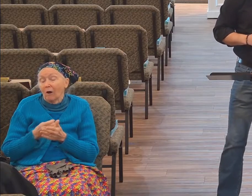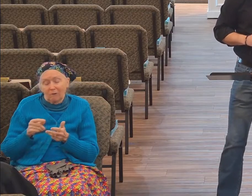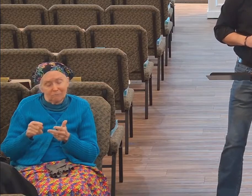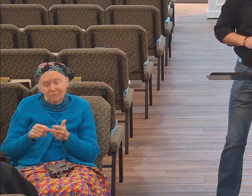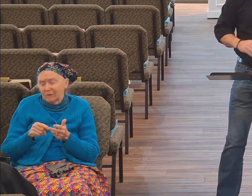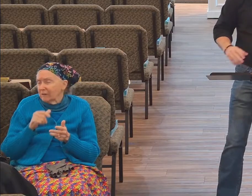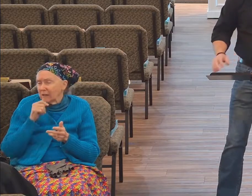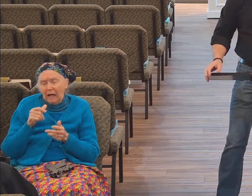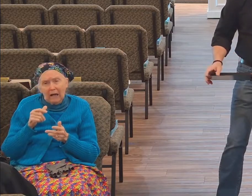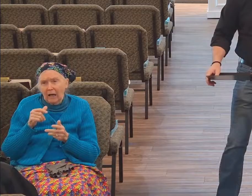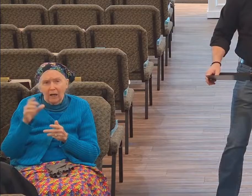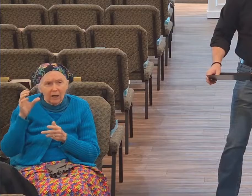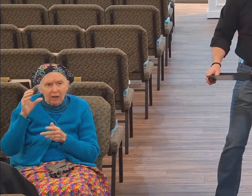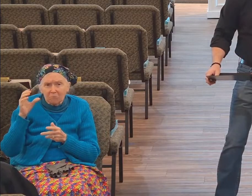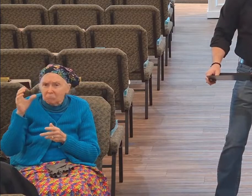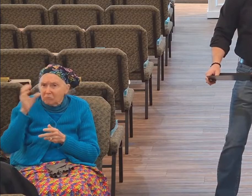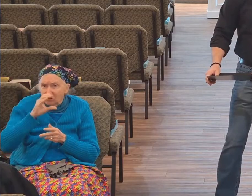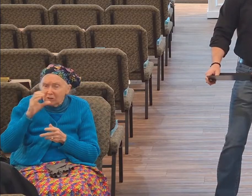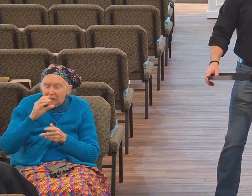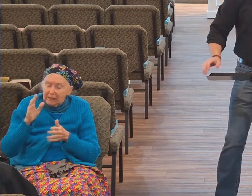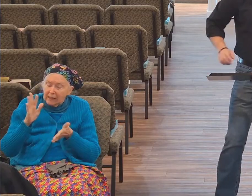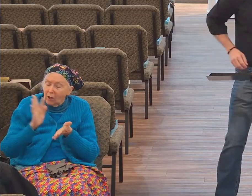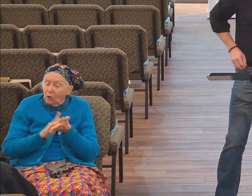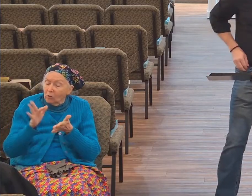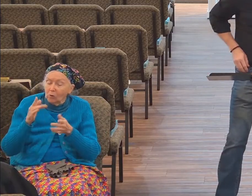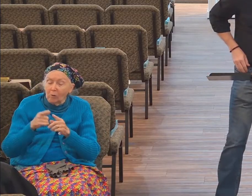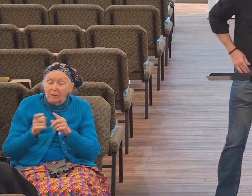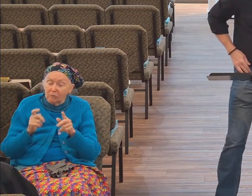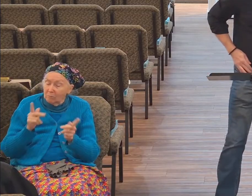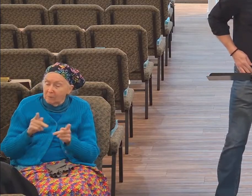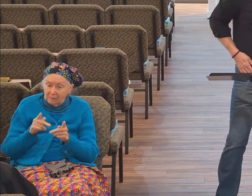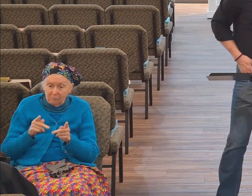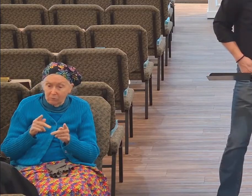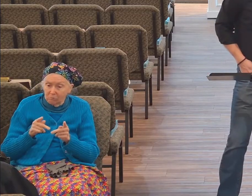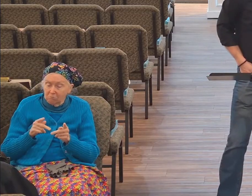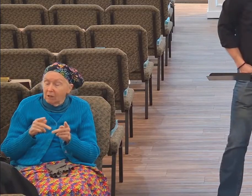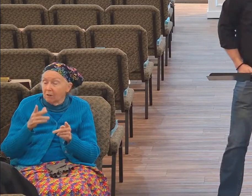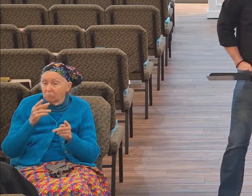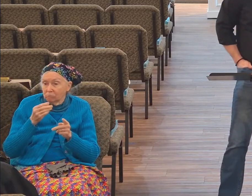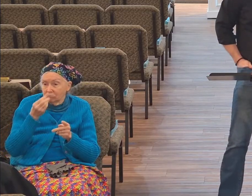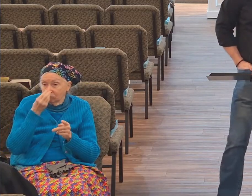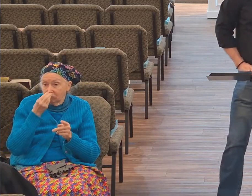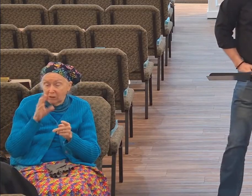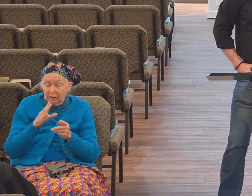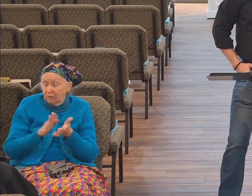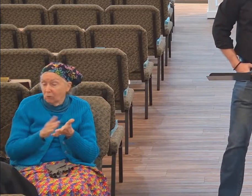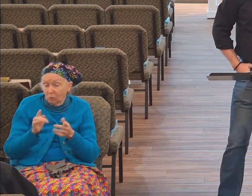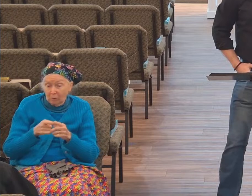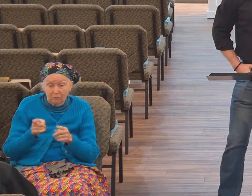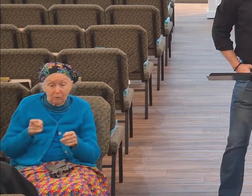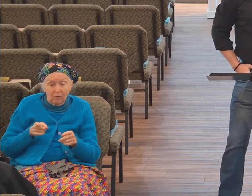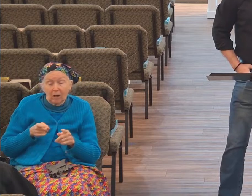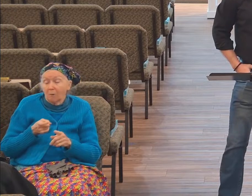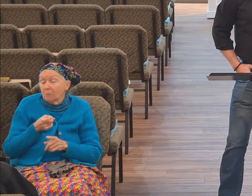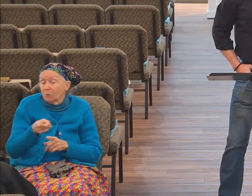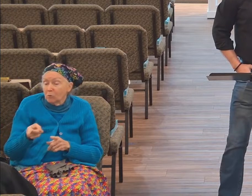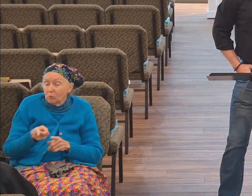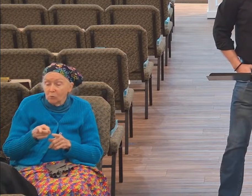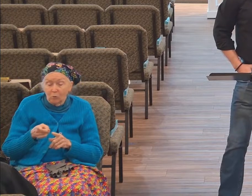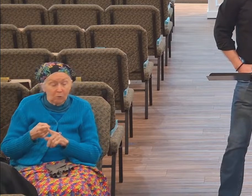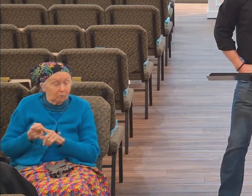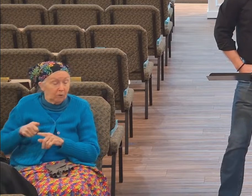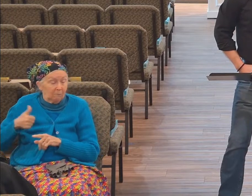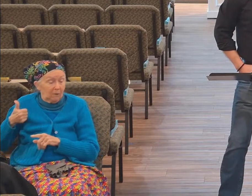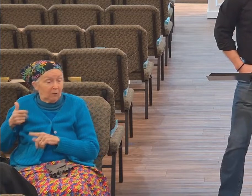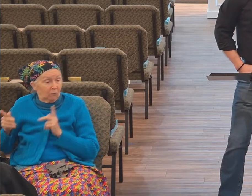seek glory from people, either from you or from others. I'll